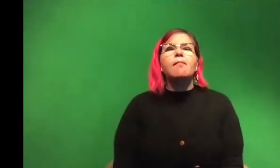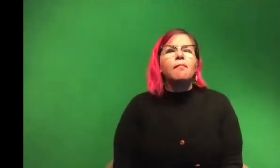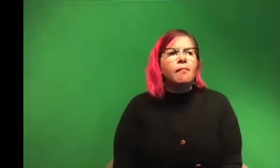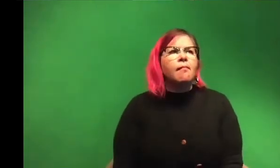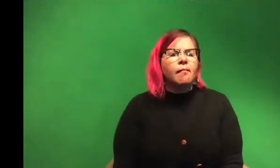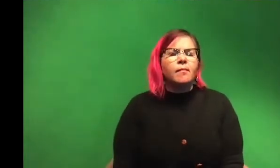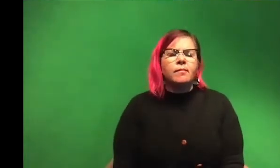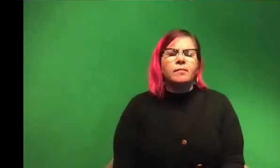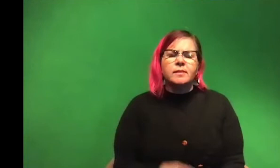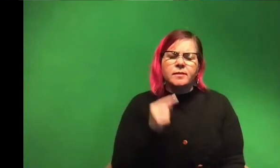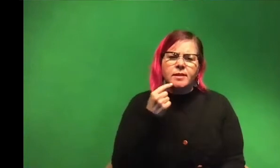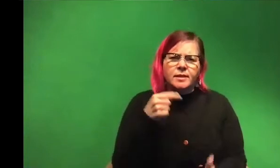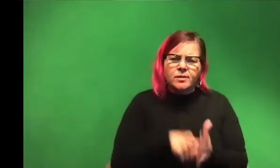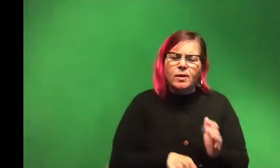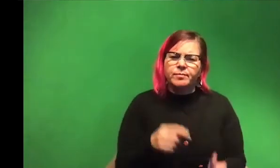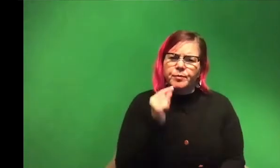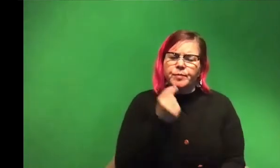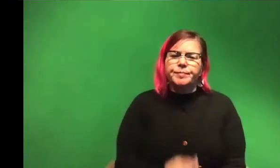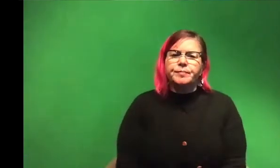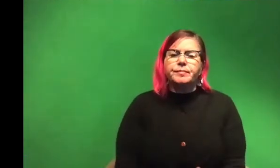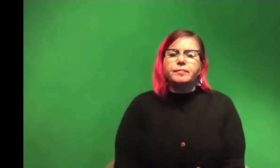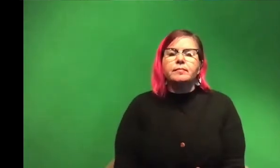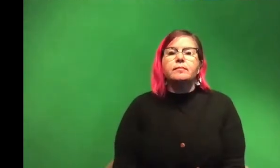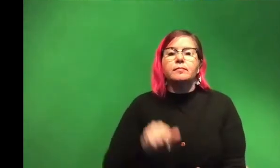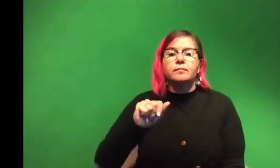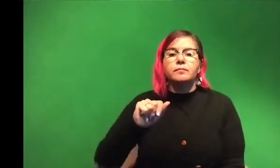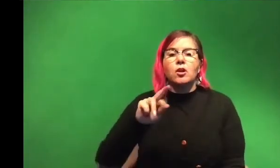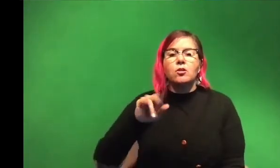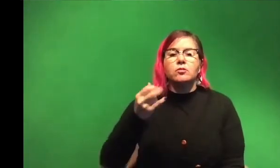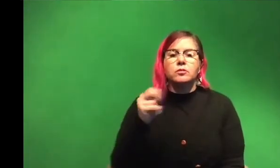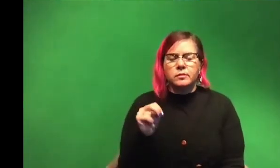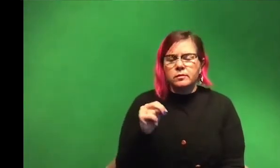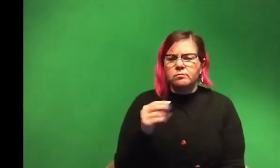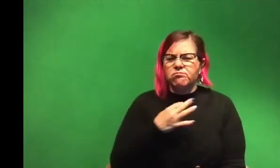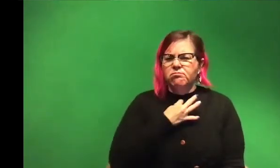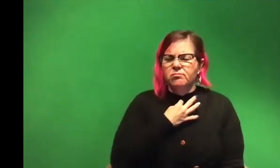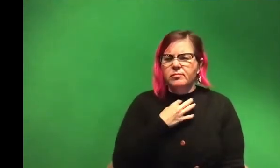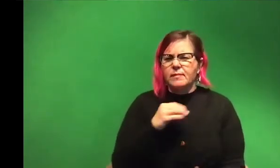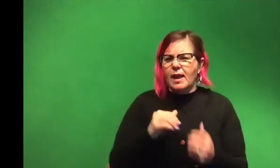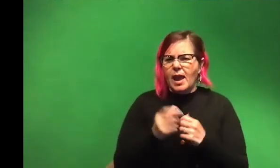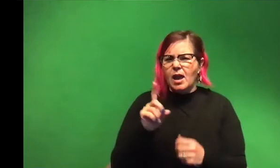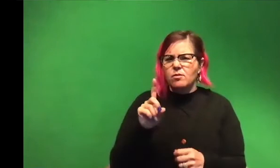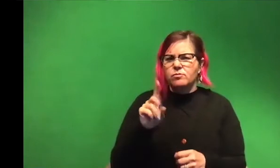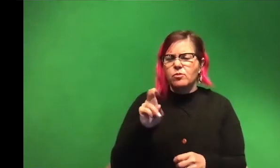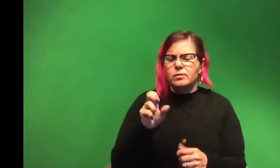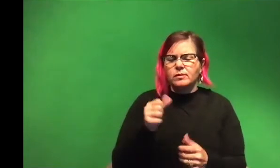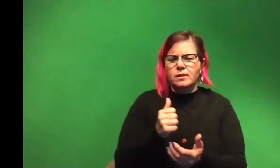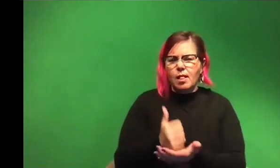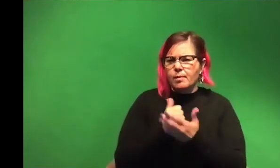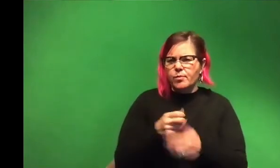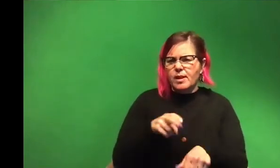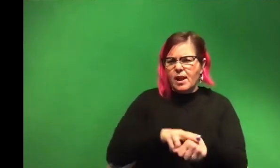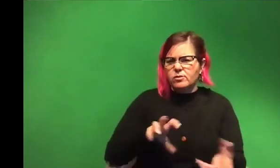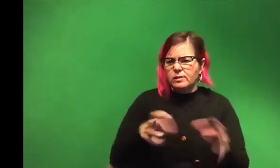intense. That's really cool. Arjun would like to know, how exactly do drones help us in natural disasters?